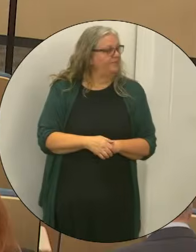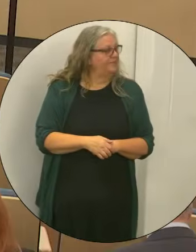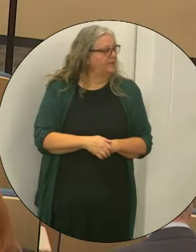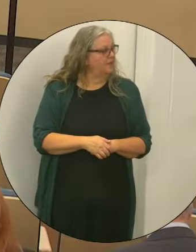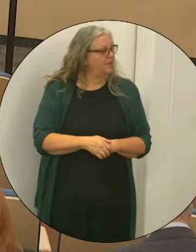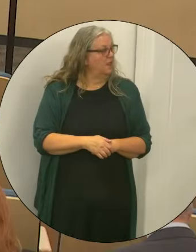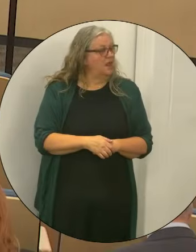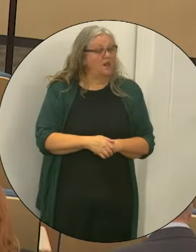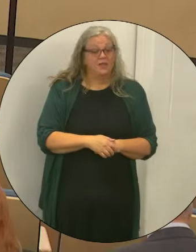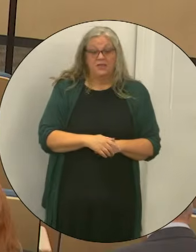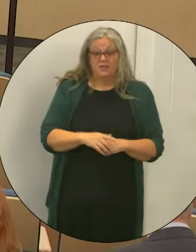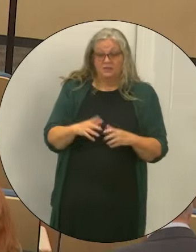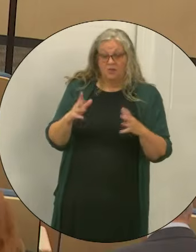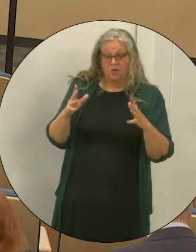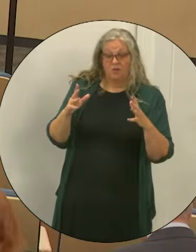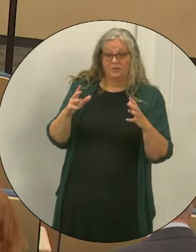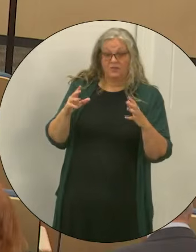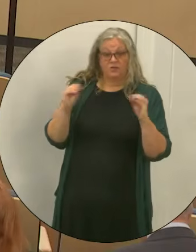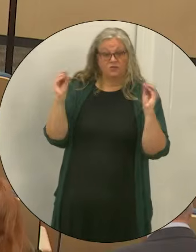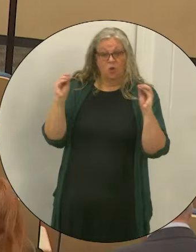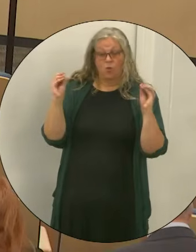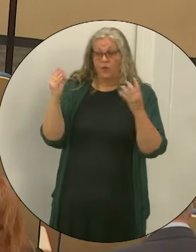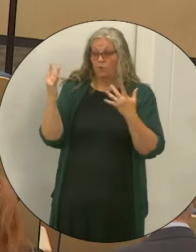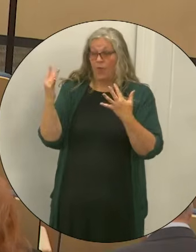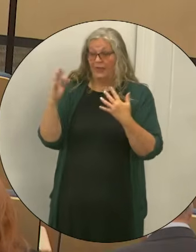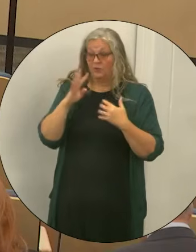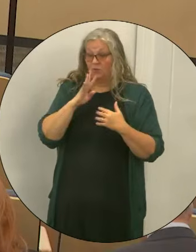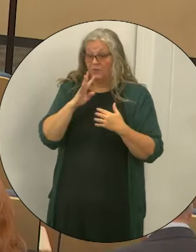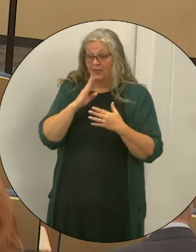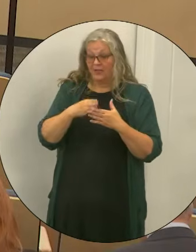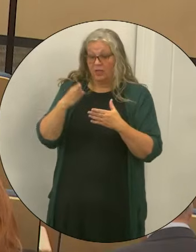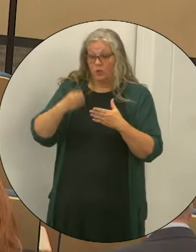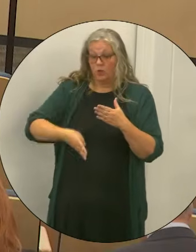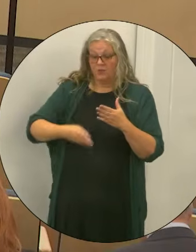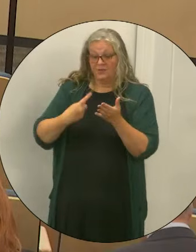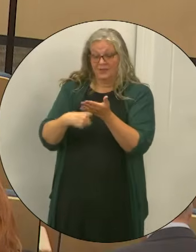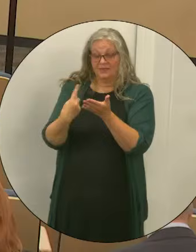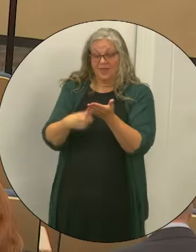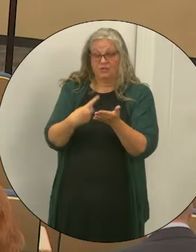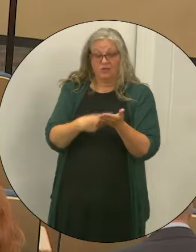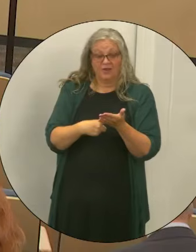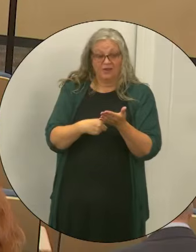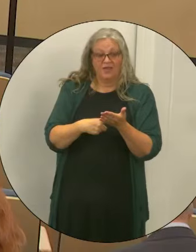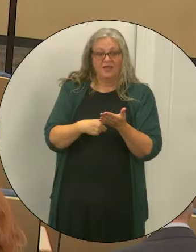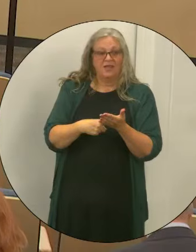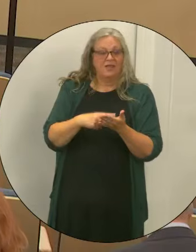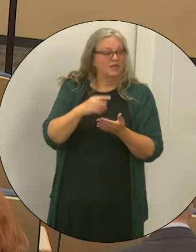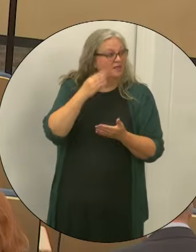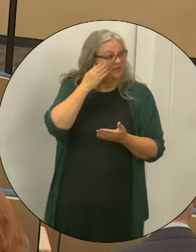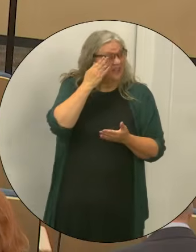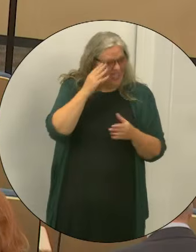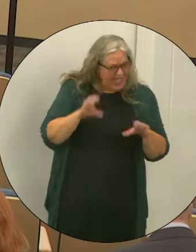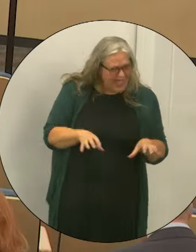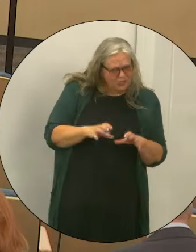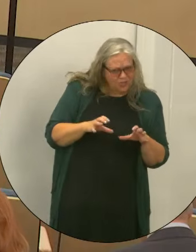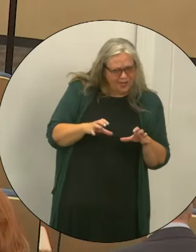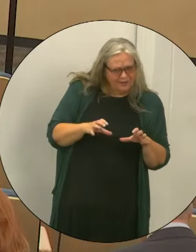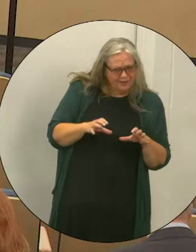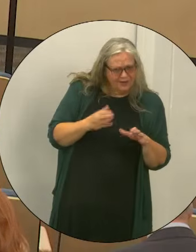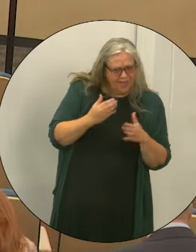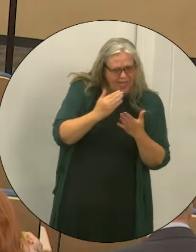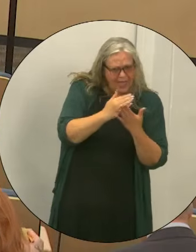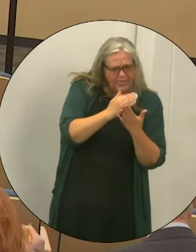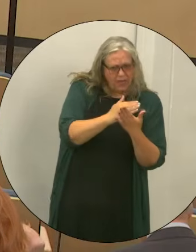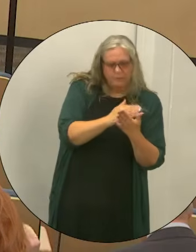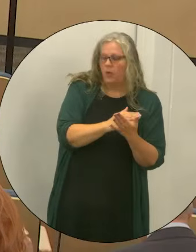Seeing nobody else in the queue, I think that concludes our discussion, and this is is this an action item? I don't believe